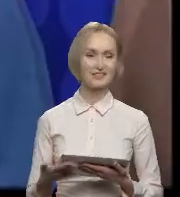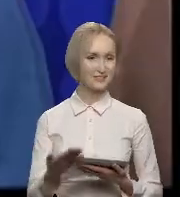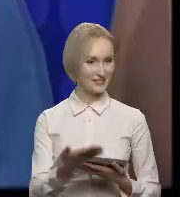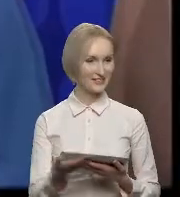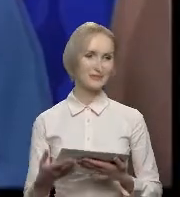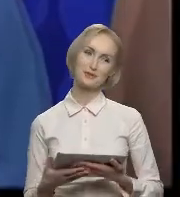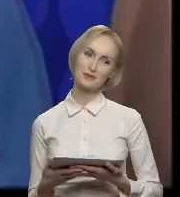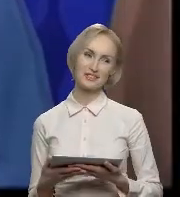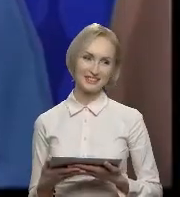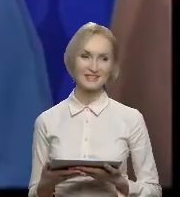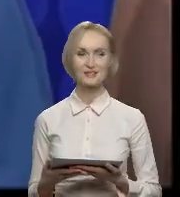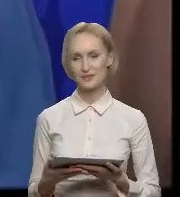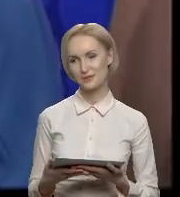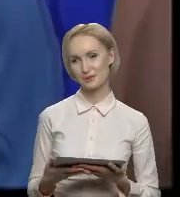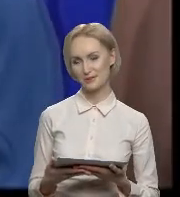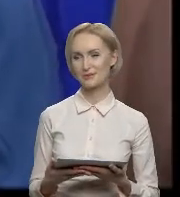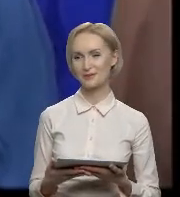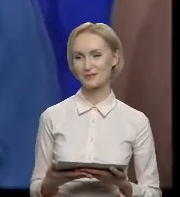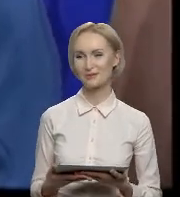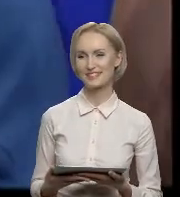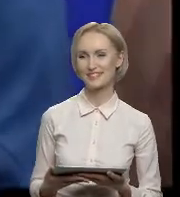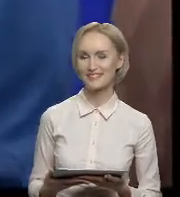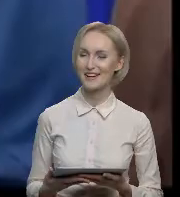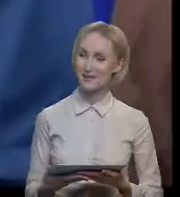you? Because she's lying, Bill. Tell him how.